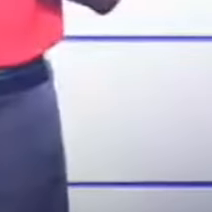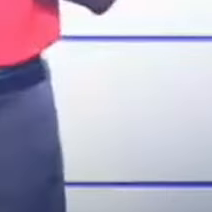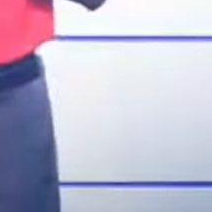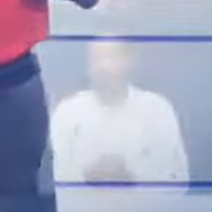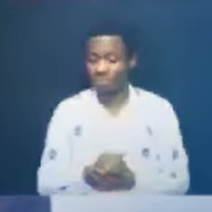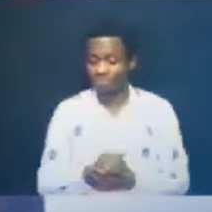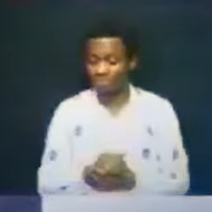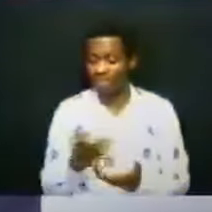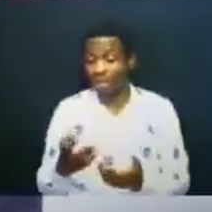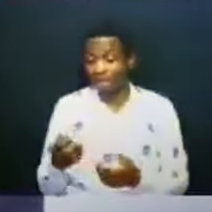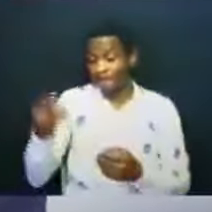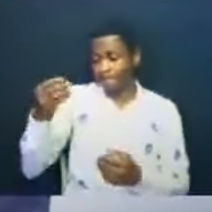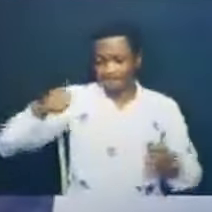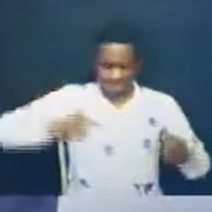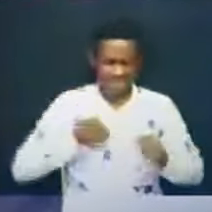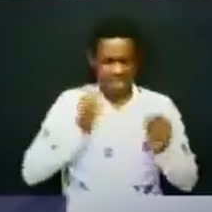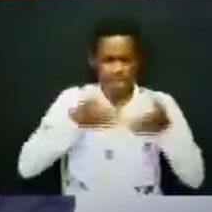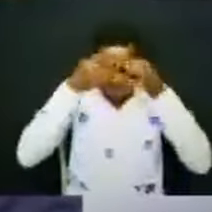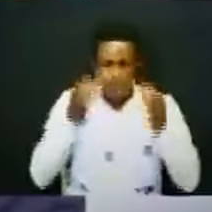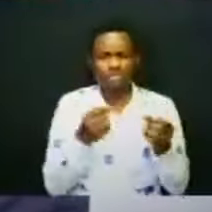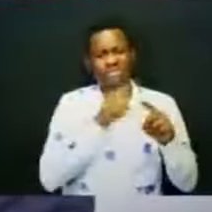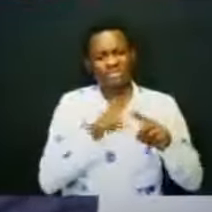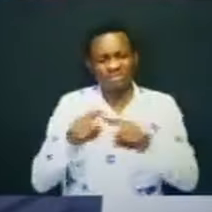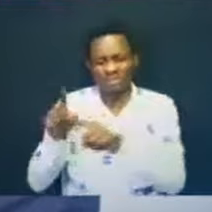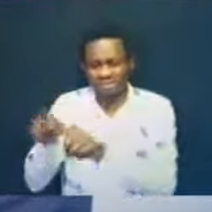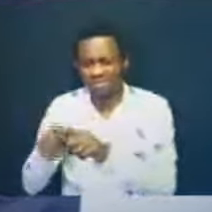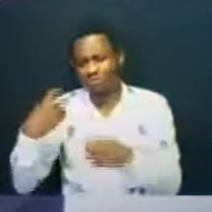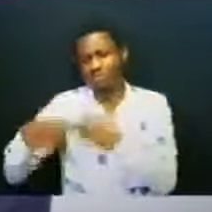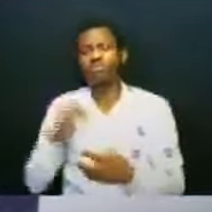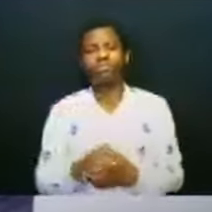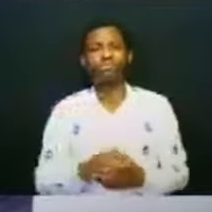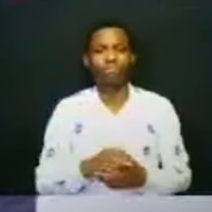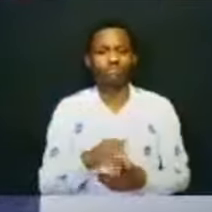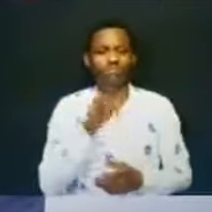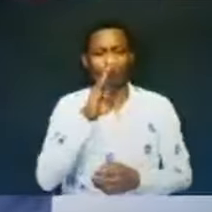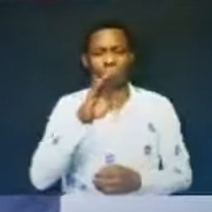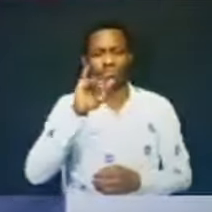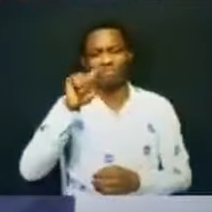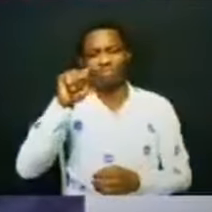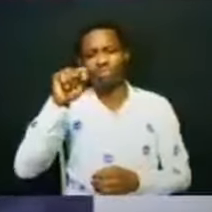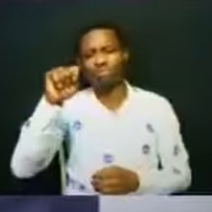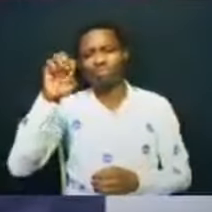of complications. I read this book many years ago.